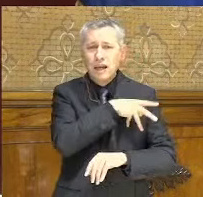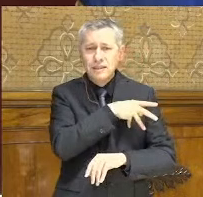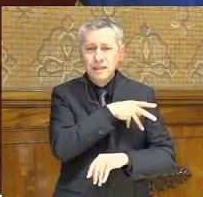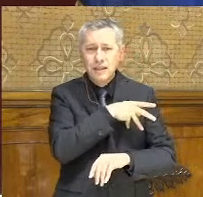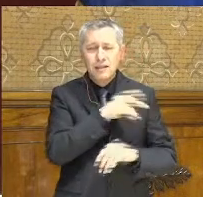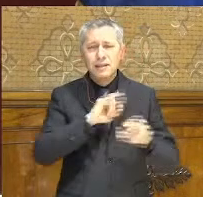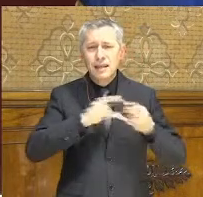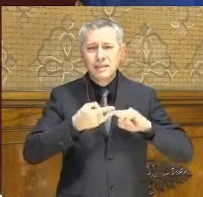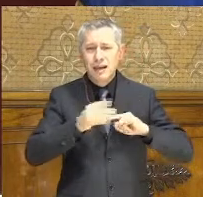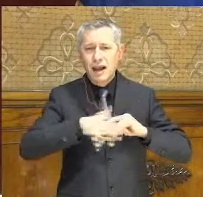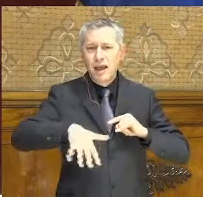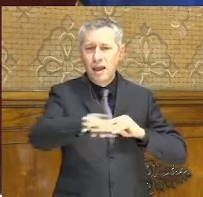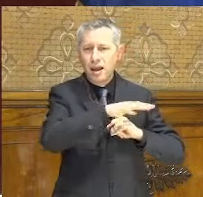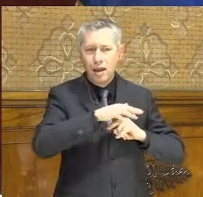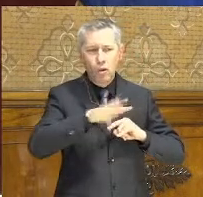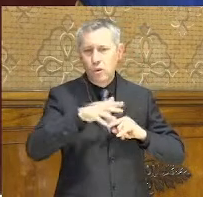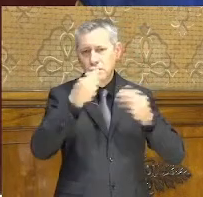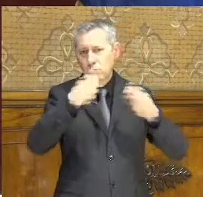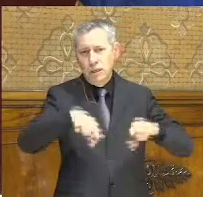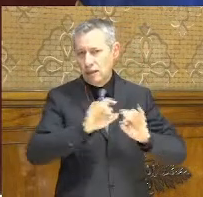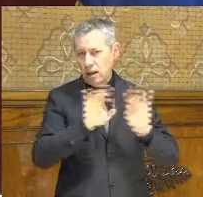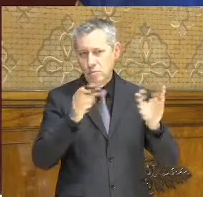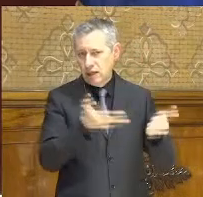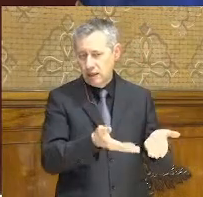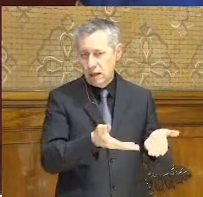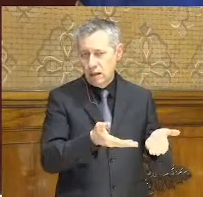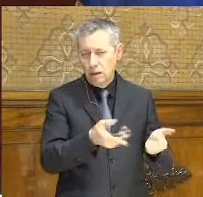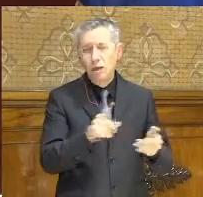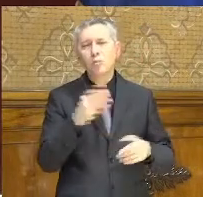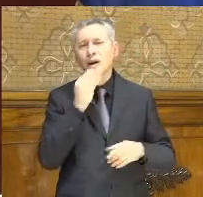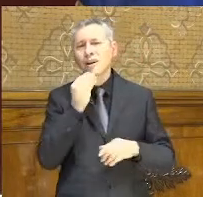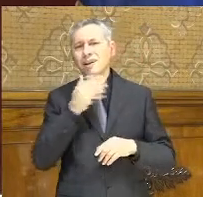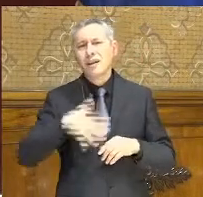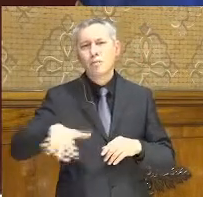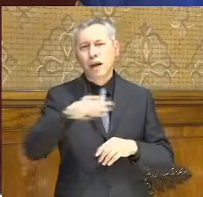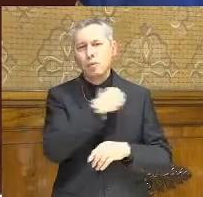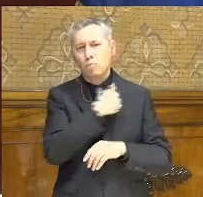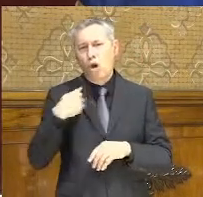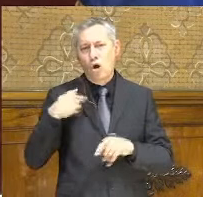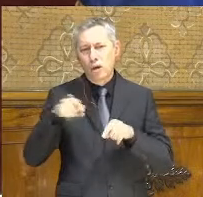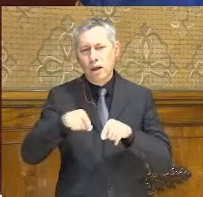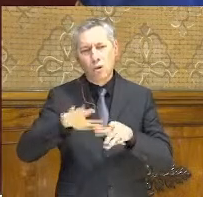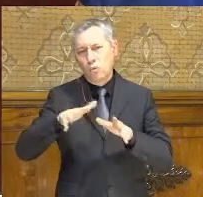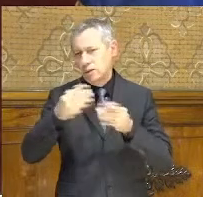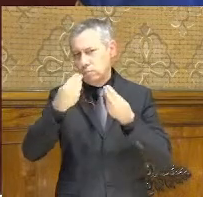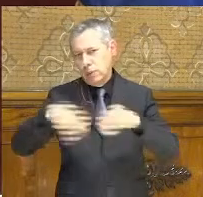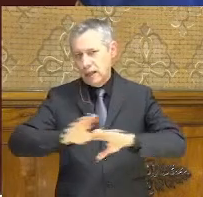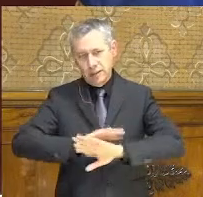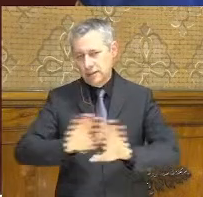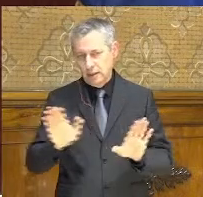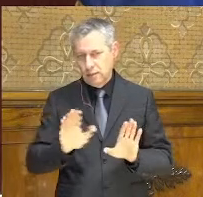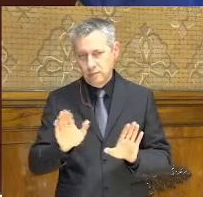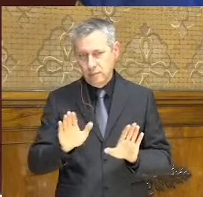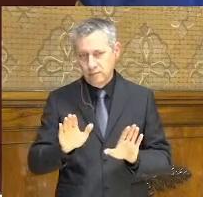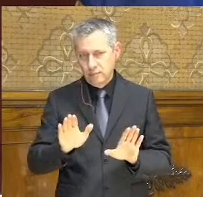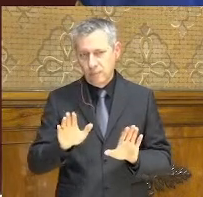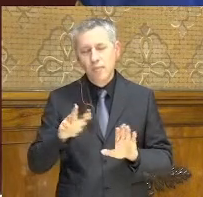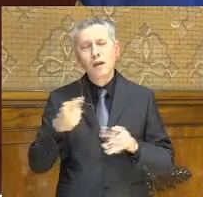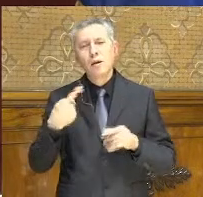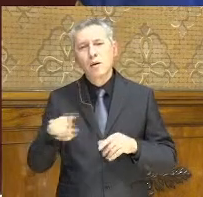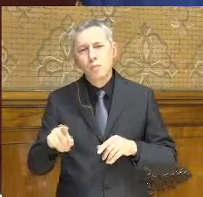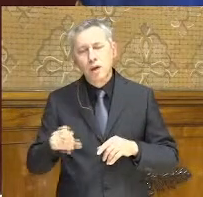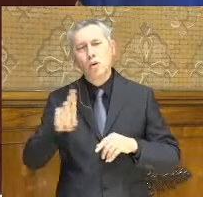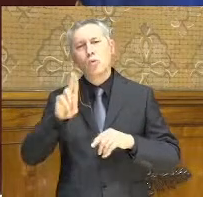Israel, almost lost. For Jews in Poland, almost lost. For Uyghurs